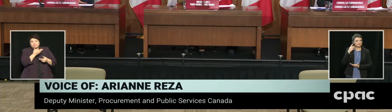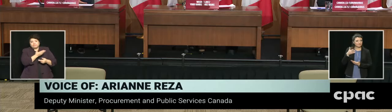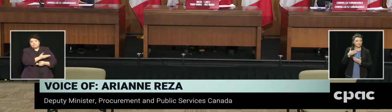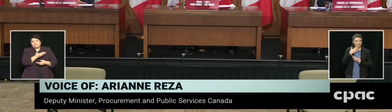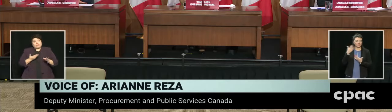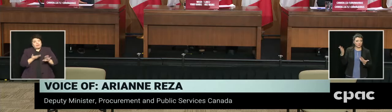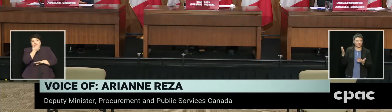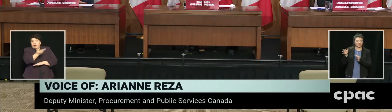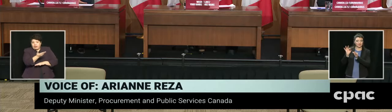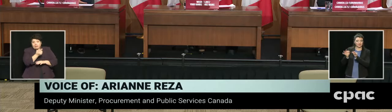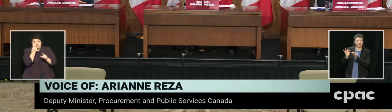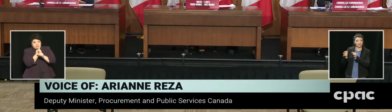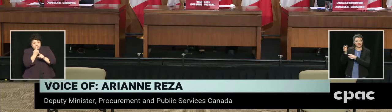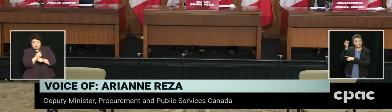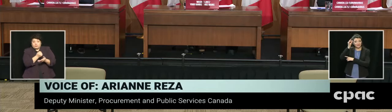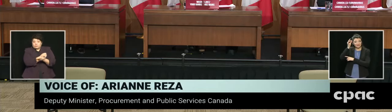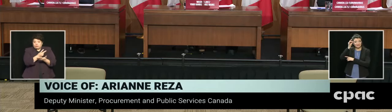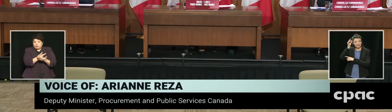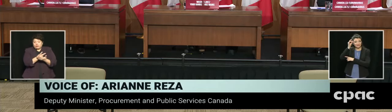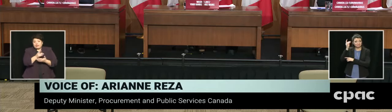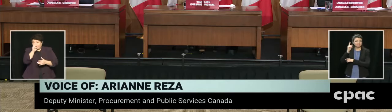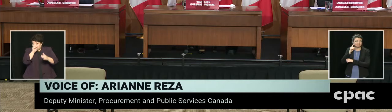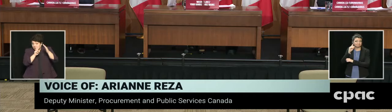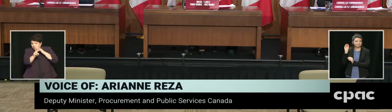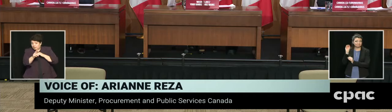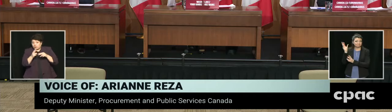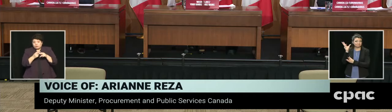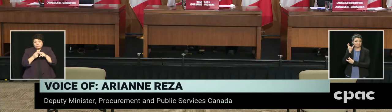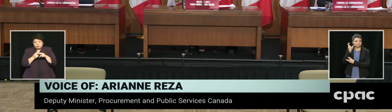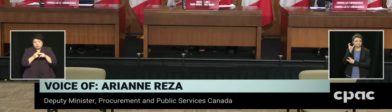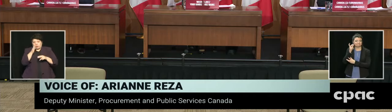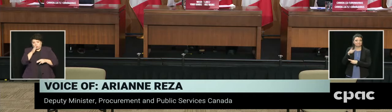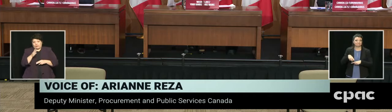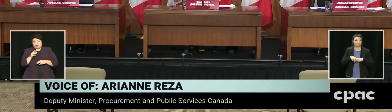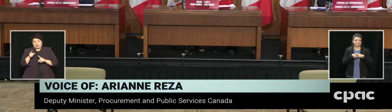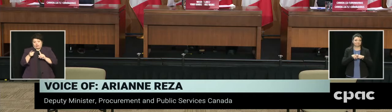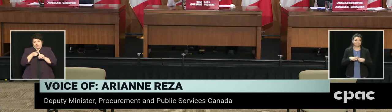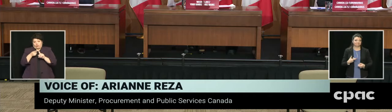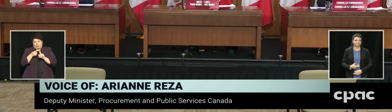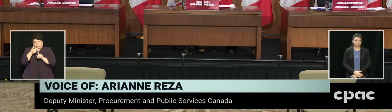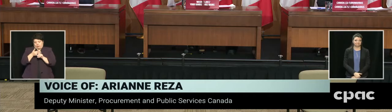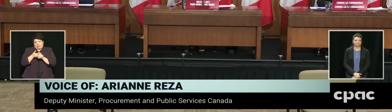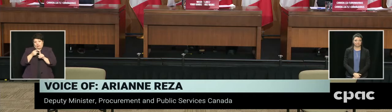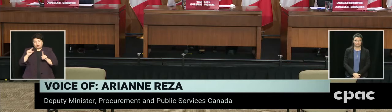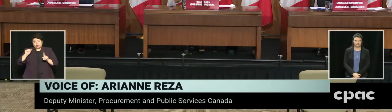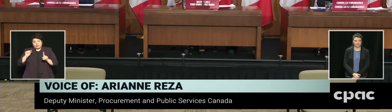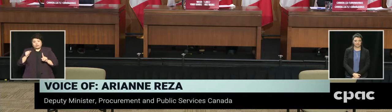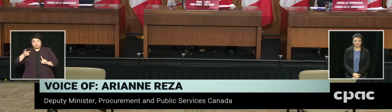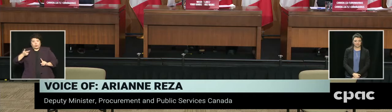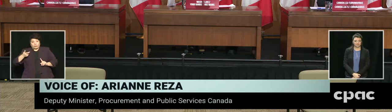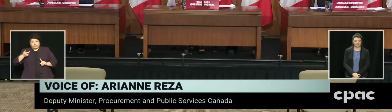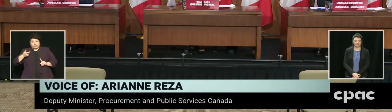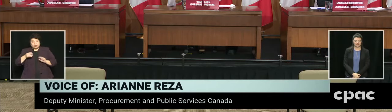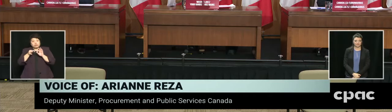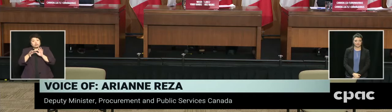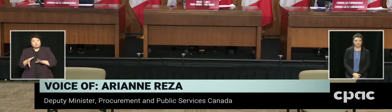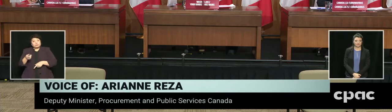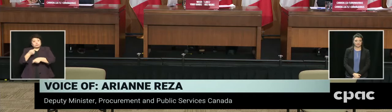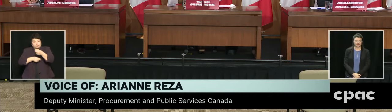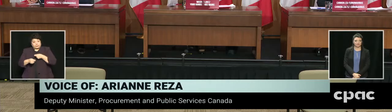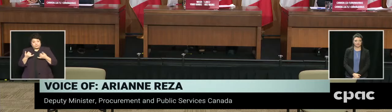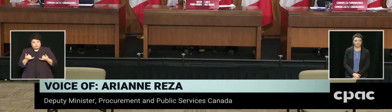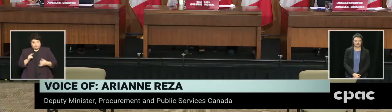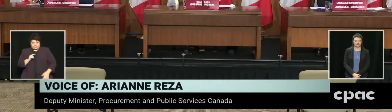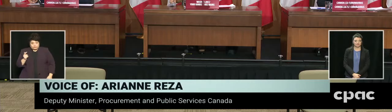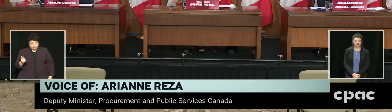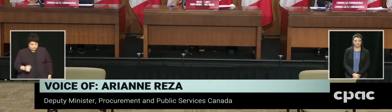first delivery of COVID-19 vaccines are anticipated to start in the first quarter of 2021. At the same time as we are finalizing